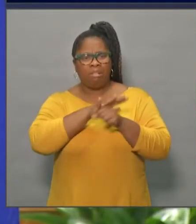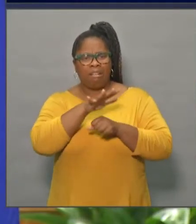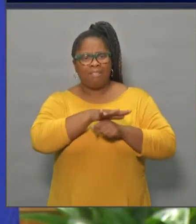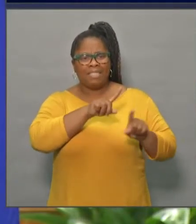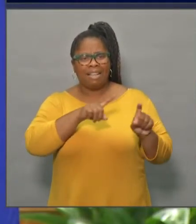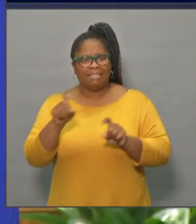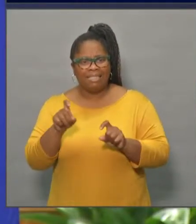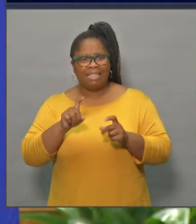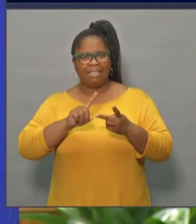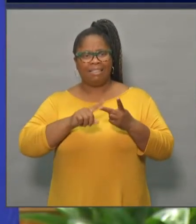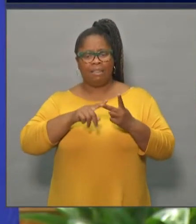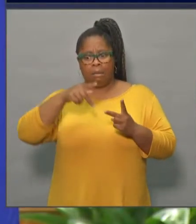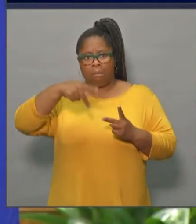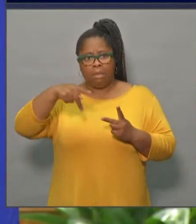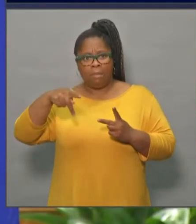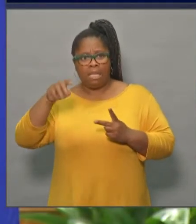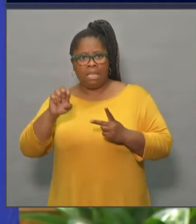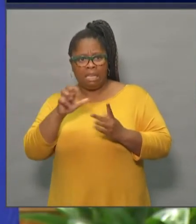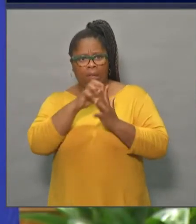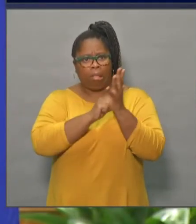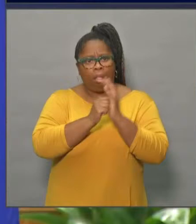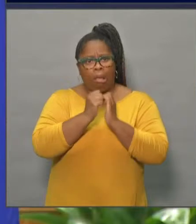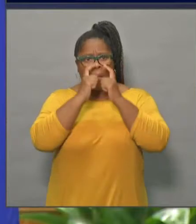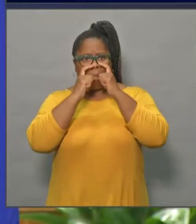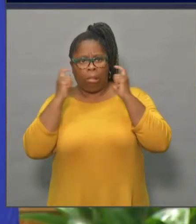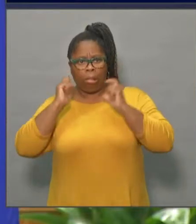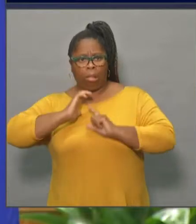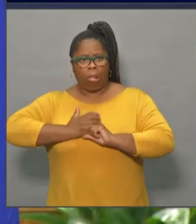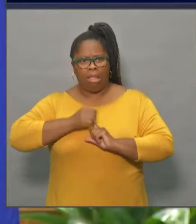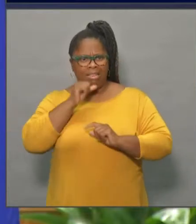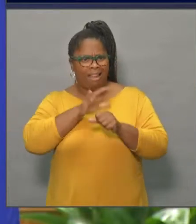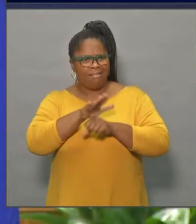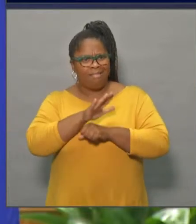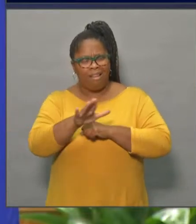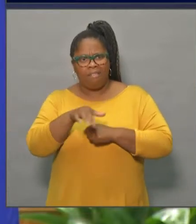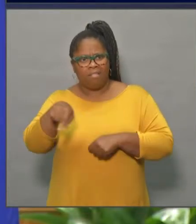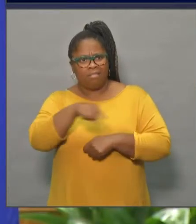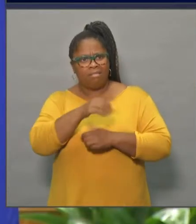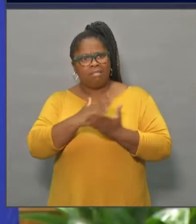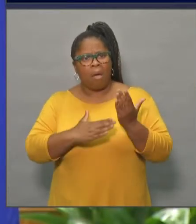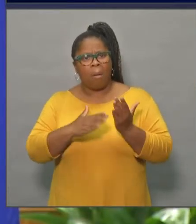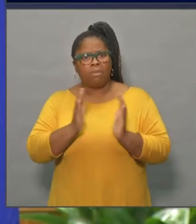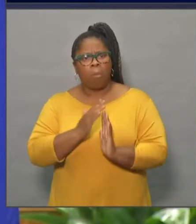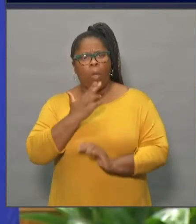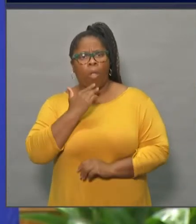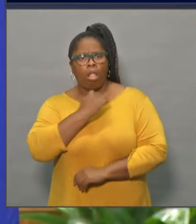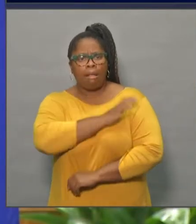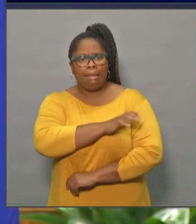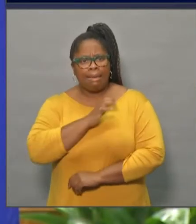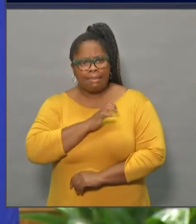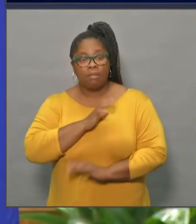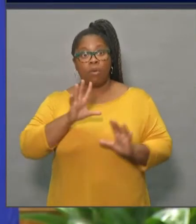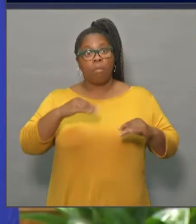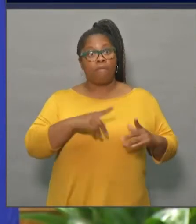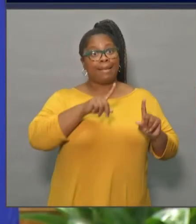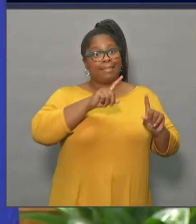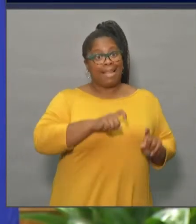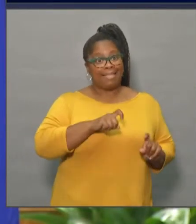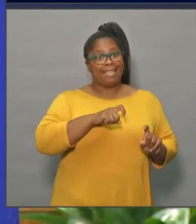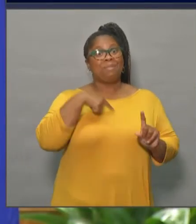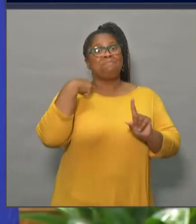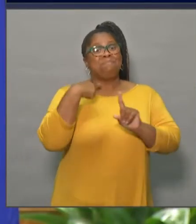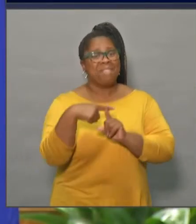protective equipment at some of the smaller clinics, to making sure that there's the availability not just of testing but of healthcare